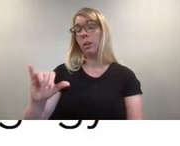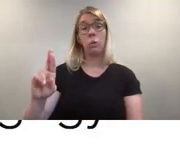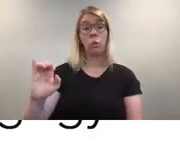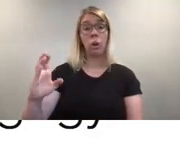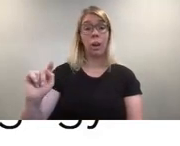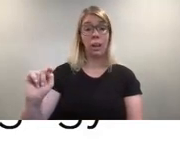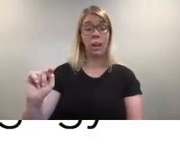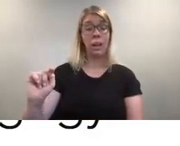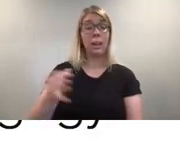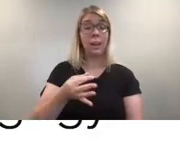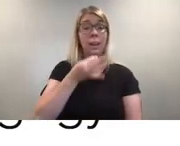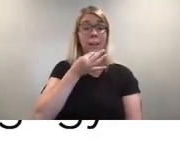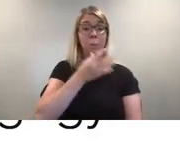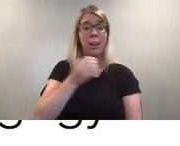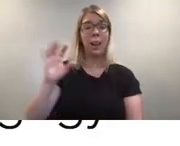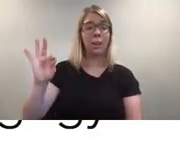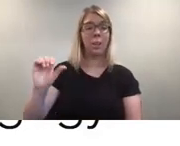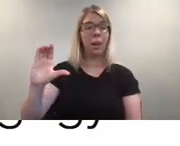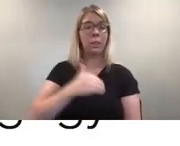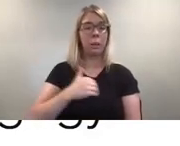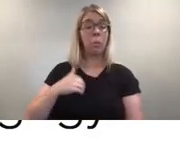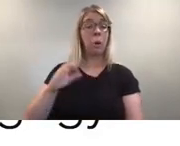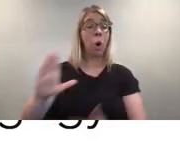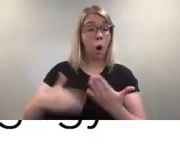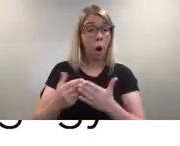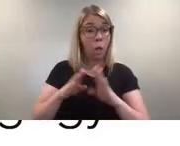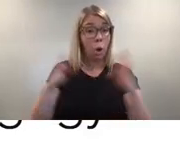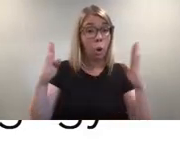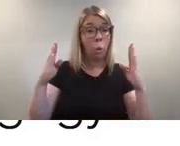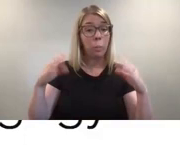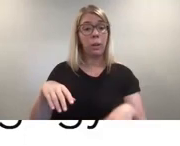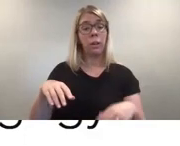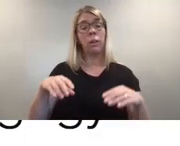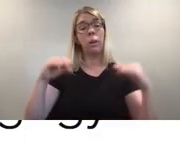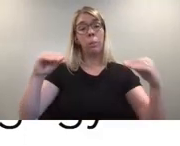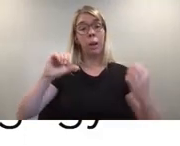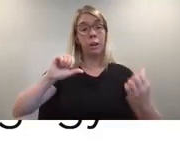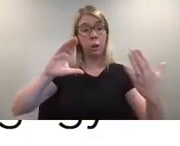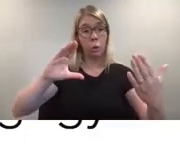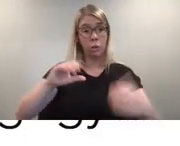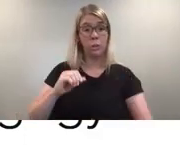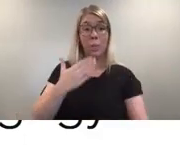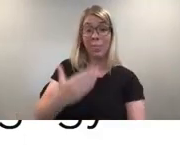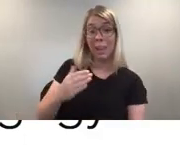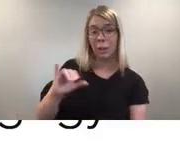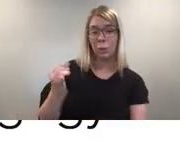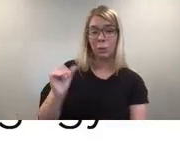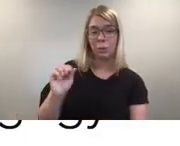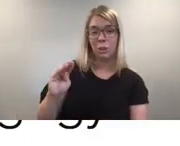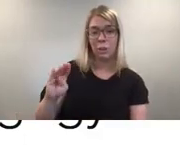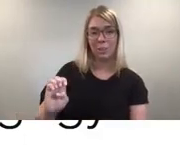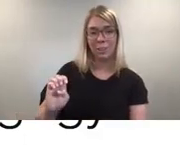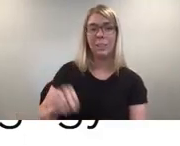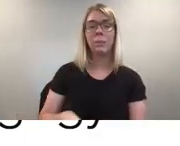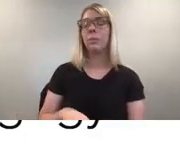who are all open pedagogy practitioners. That would be an excellent next step. Oh, thanks, Jamie.